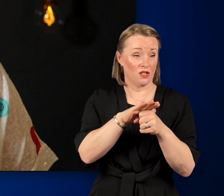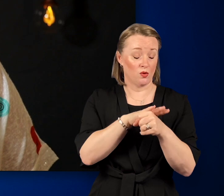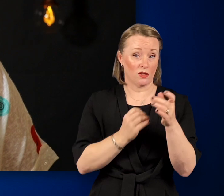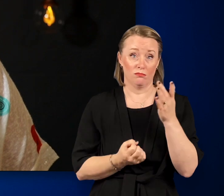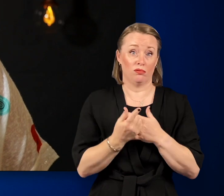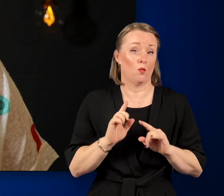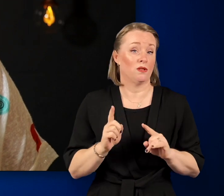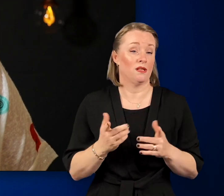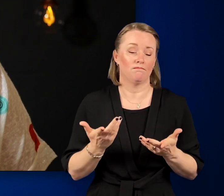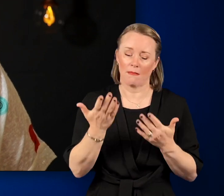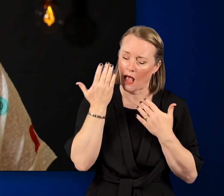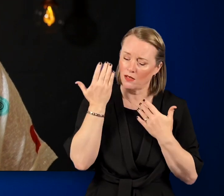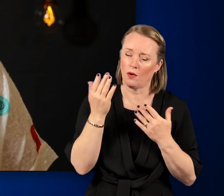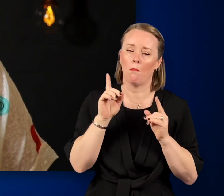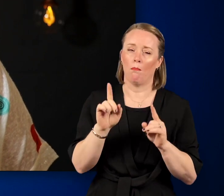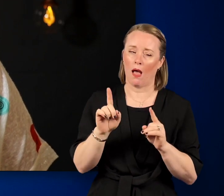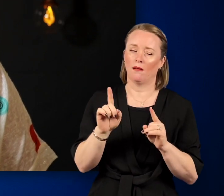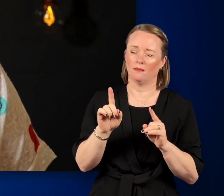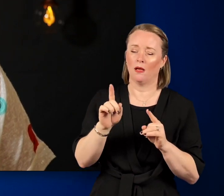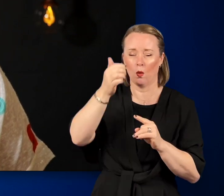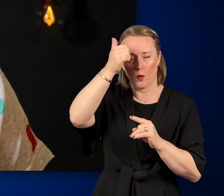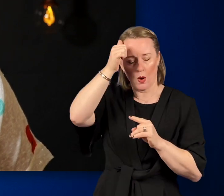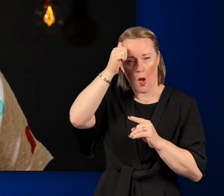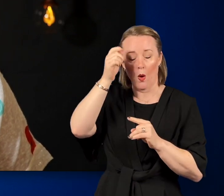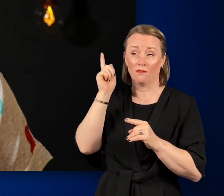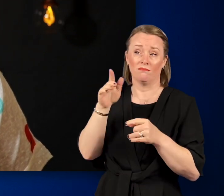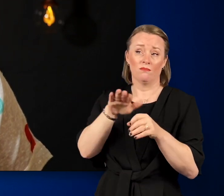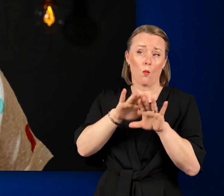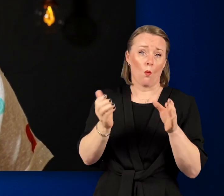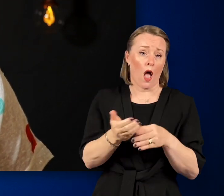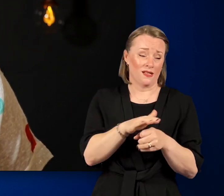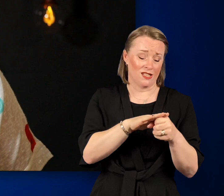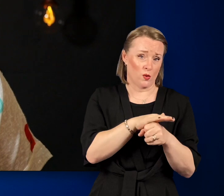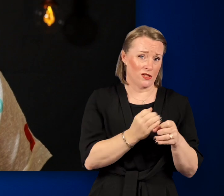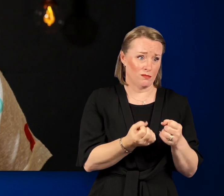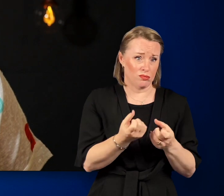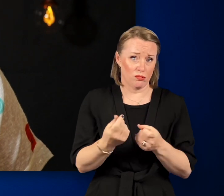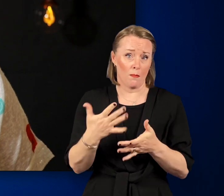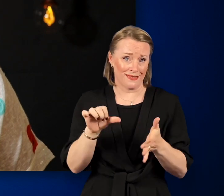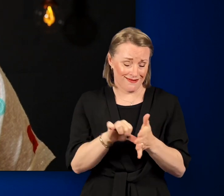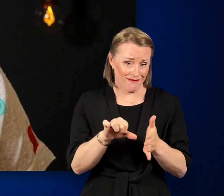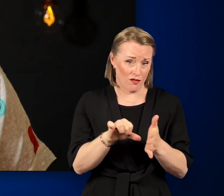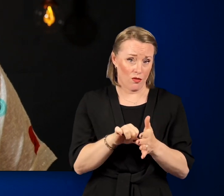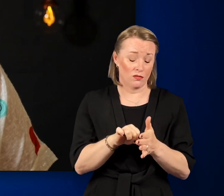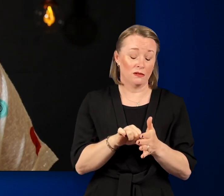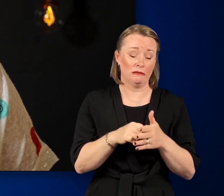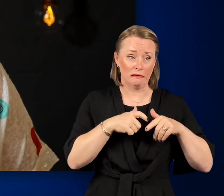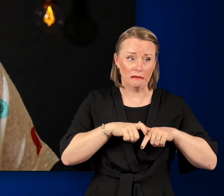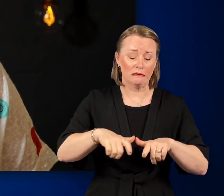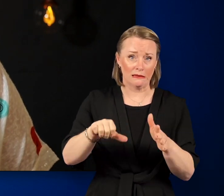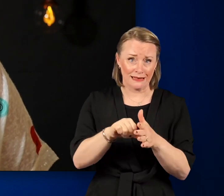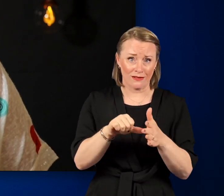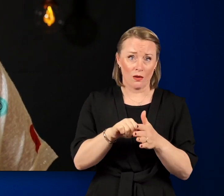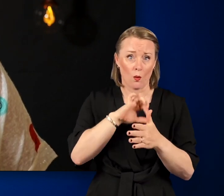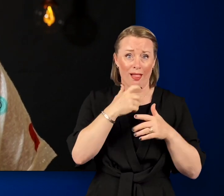on. But we know that there are situations in the world which have been difficult and which will continue to be difficult for